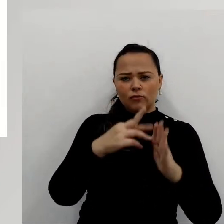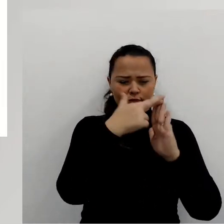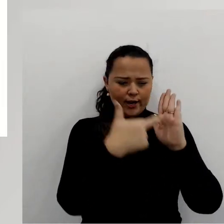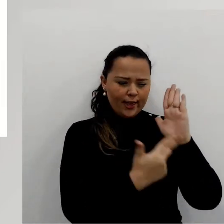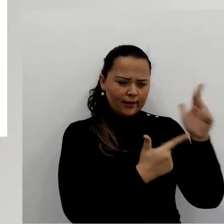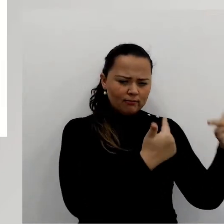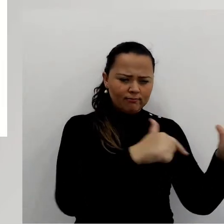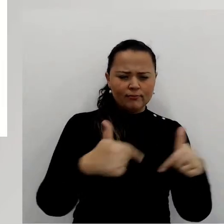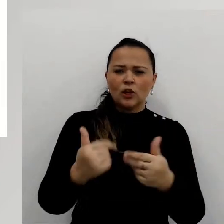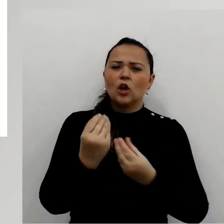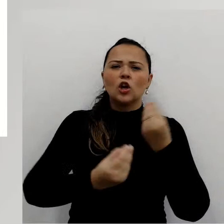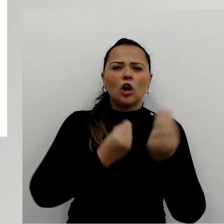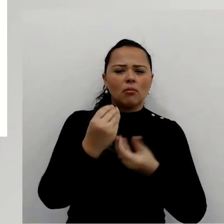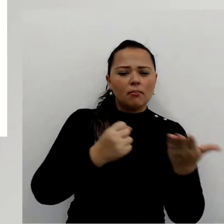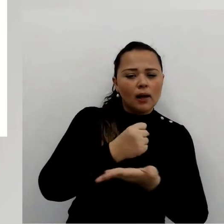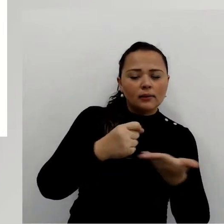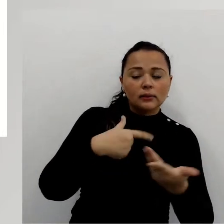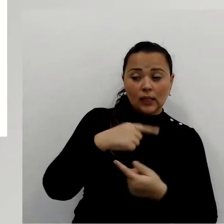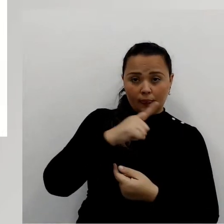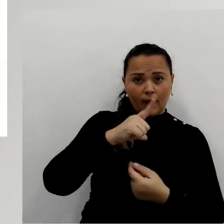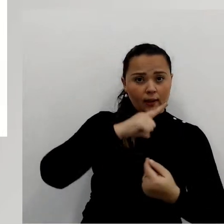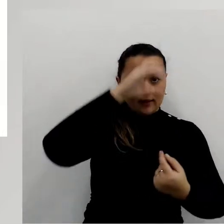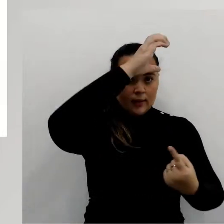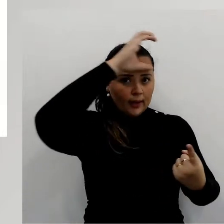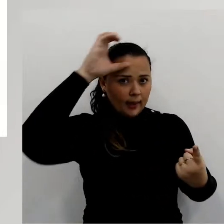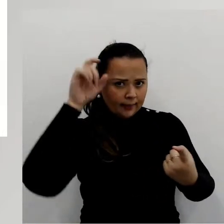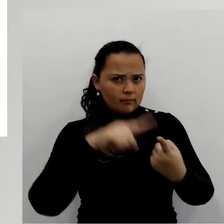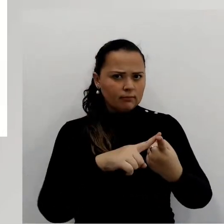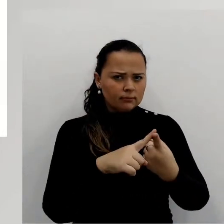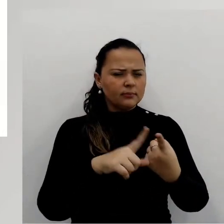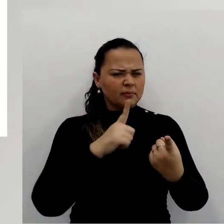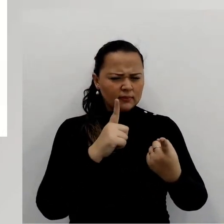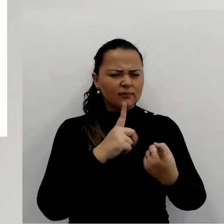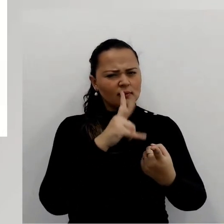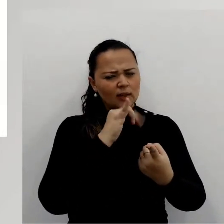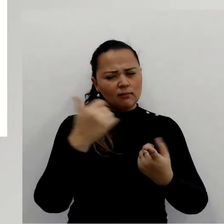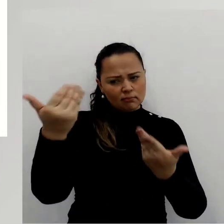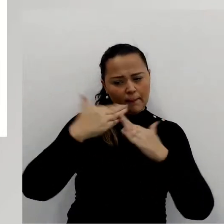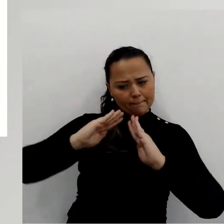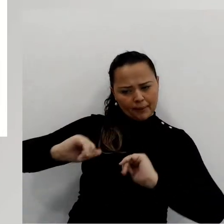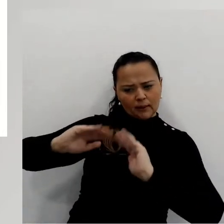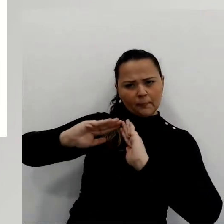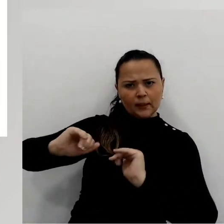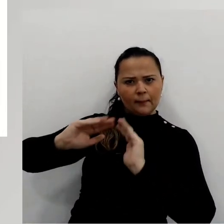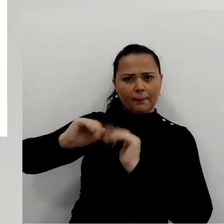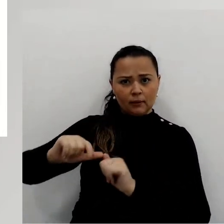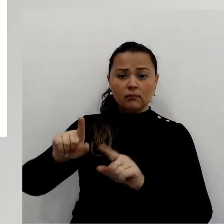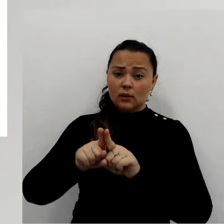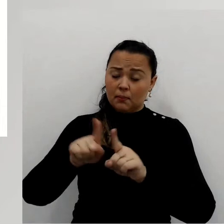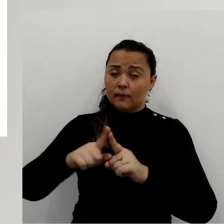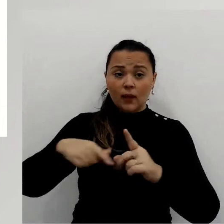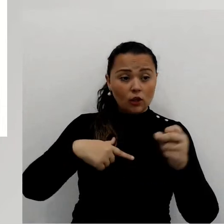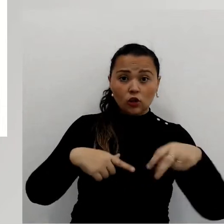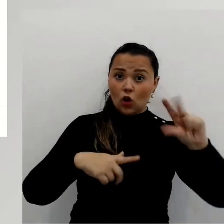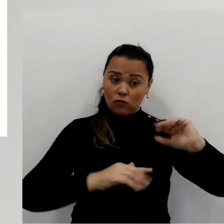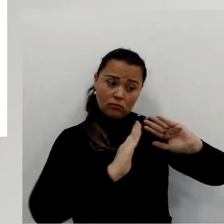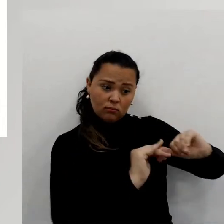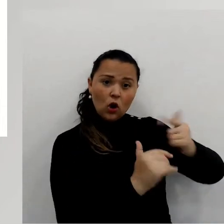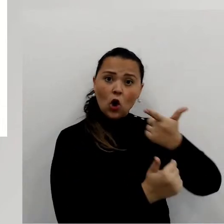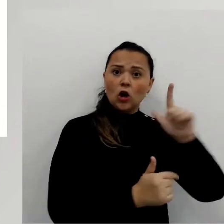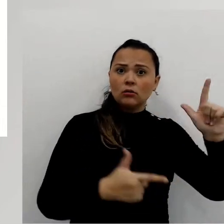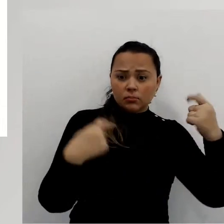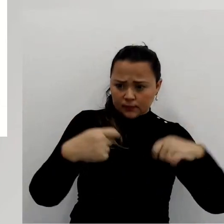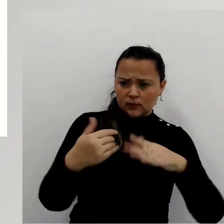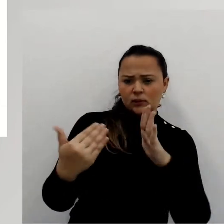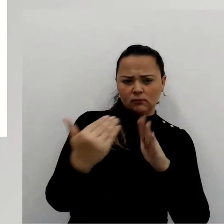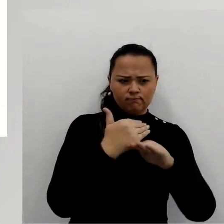input, and your customers are going to start giving you different types of input. So you need to be able to normalize that. You need to be able to